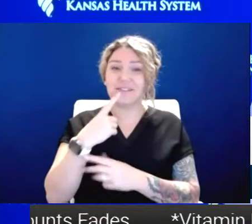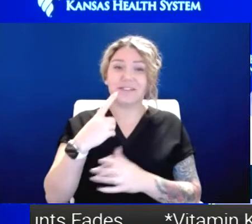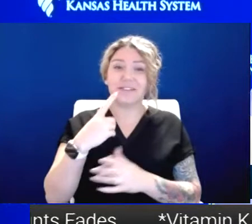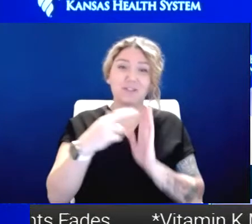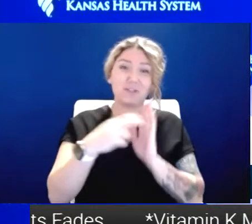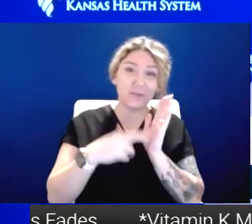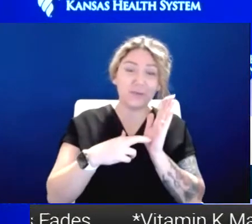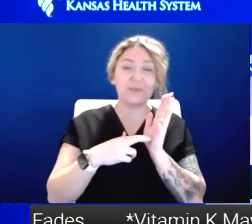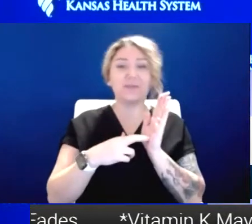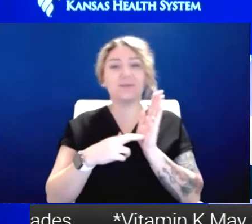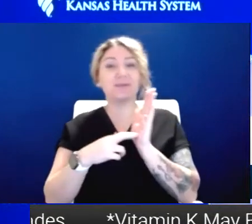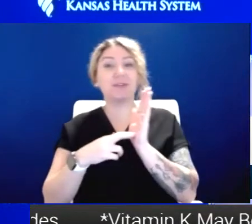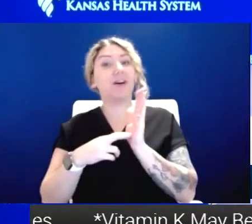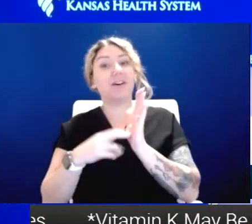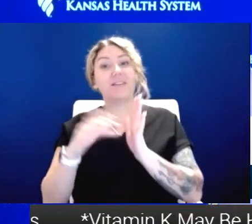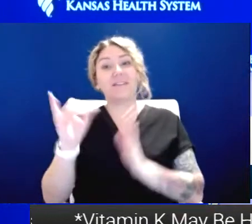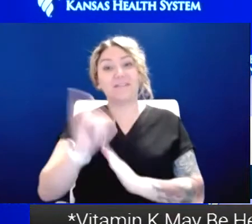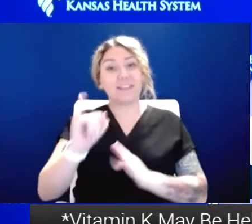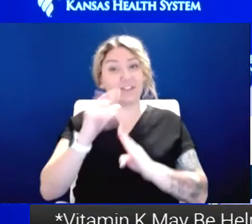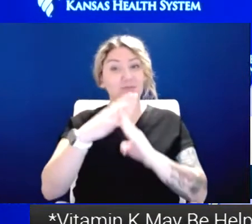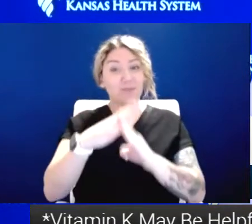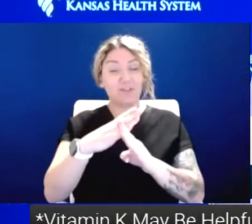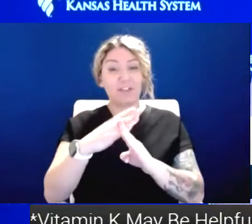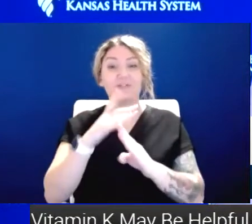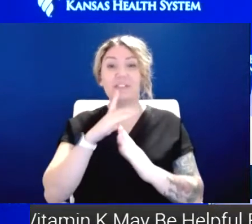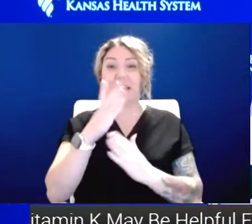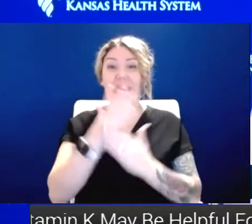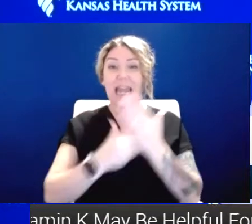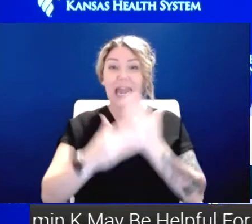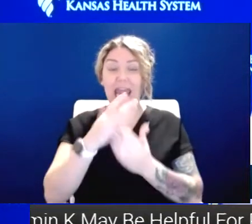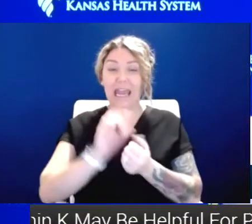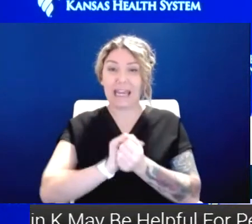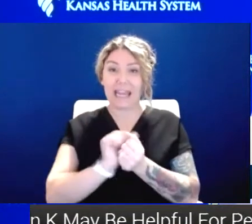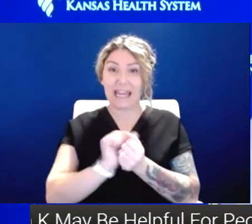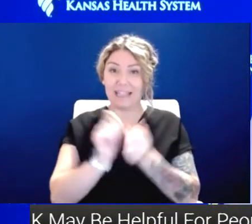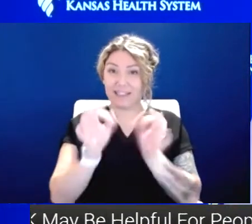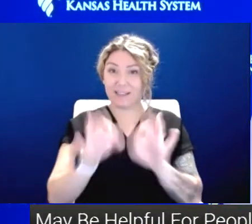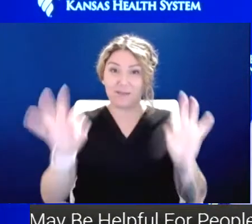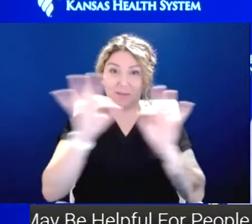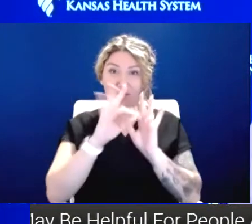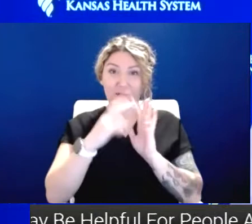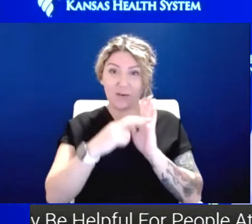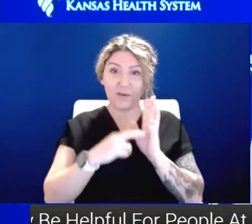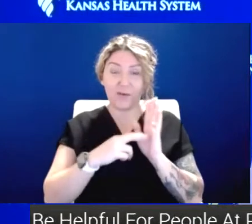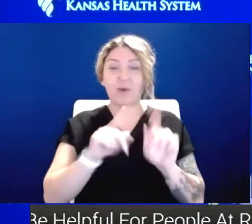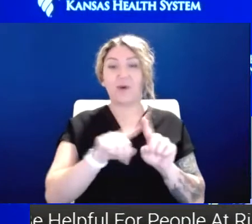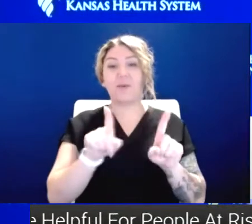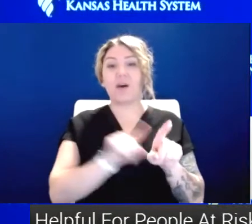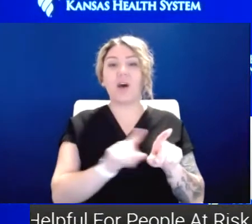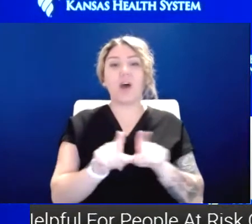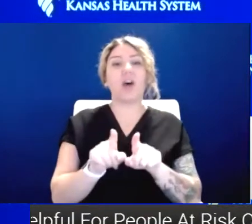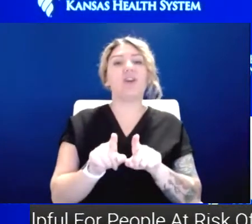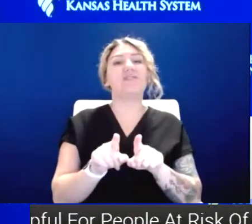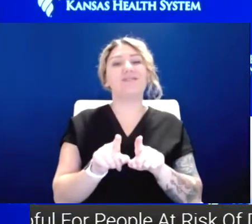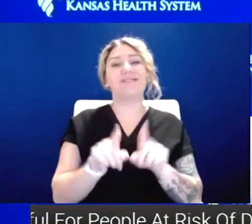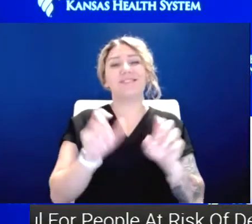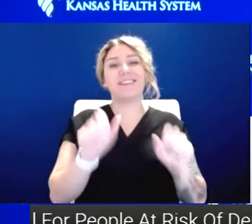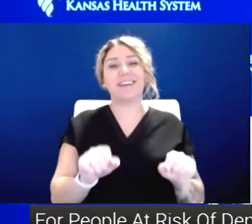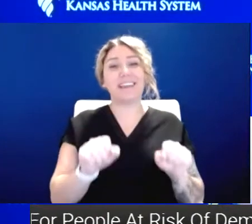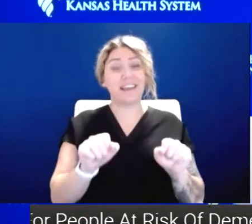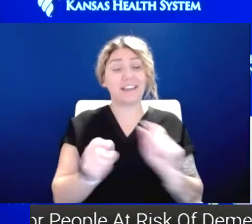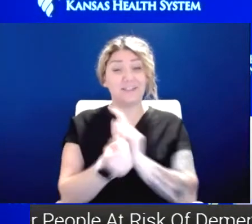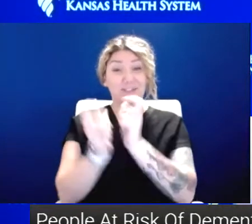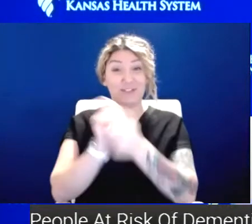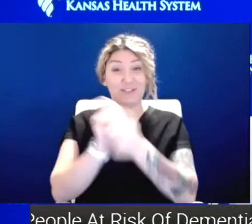infection prevention go with you wherever you are. Hand hygiene is one of those important rules, but also we can extrapolate that to the kitchen and